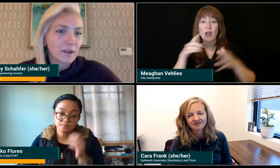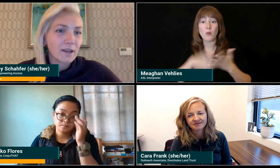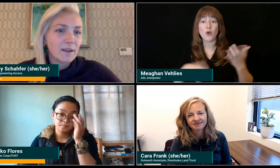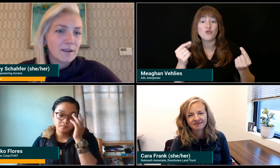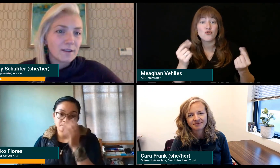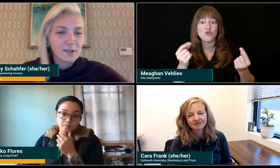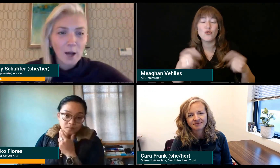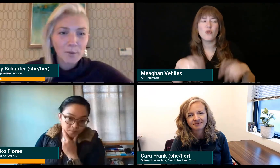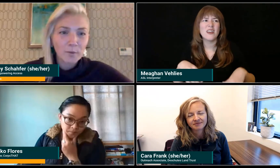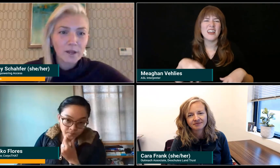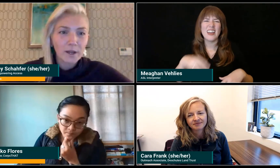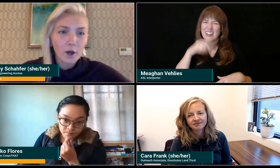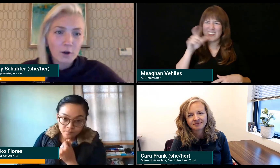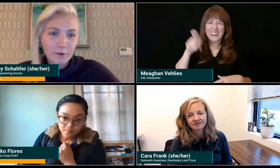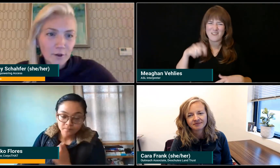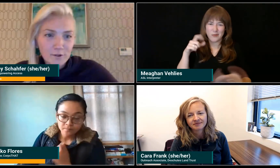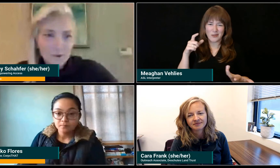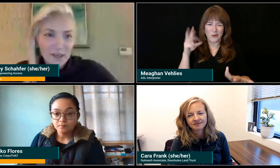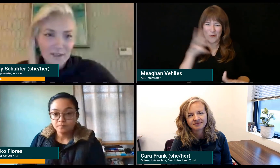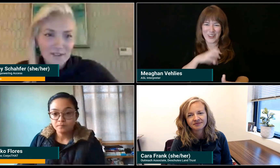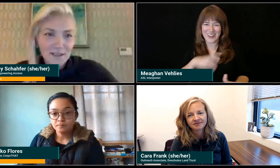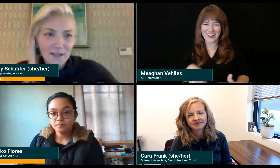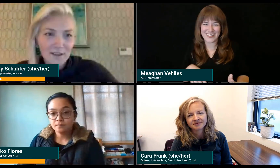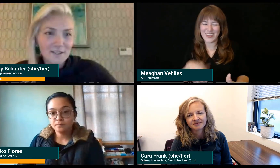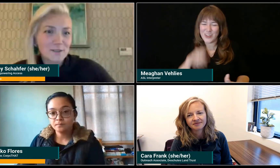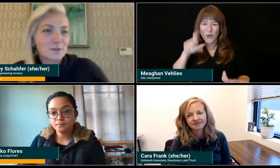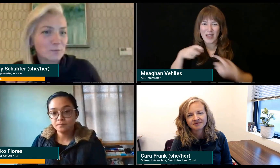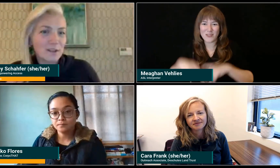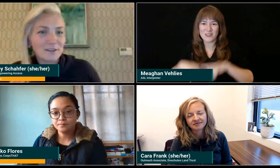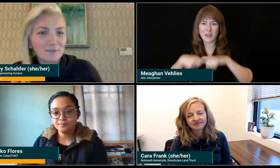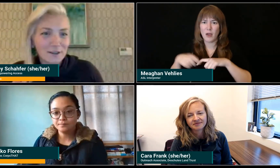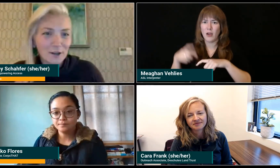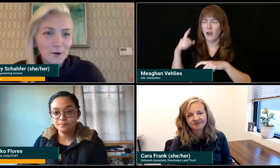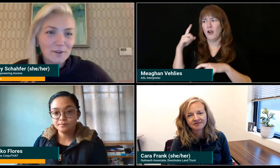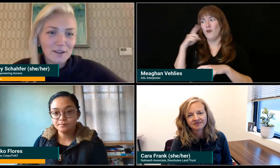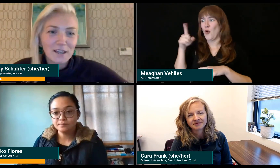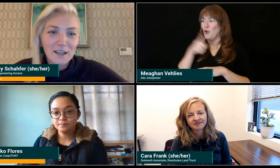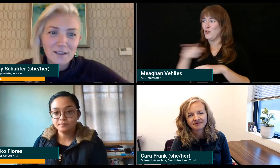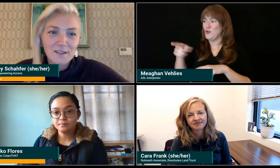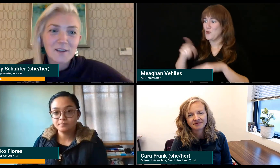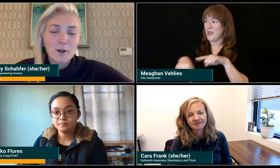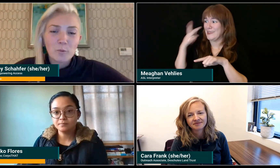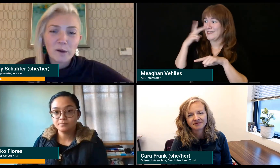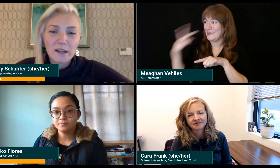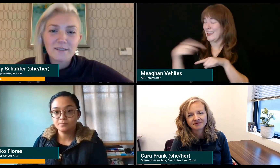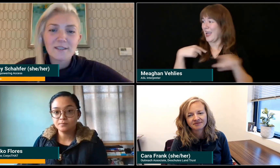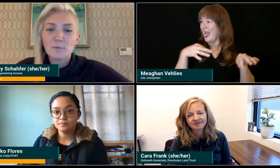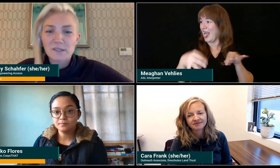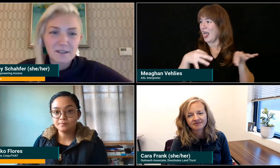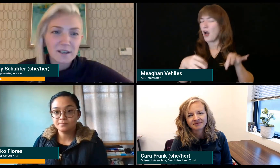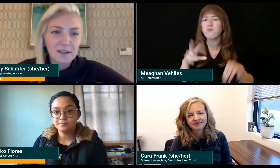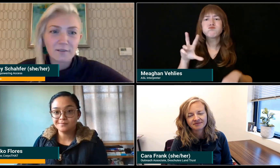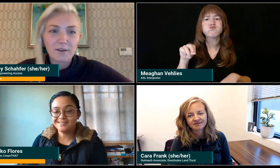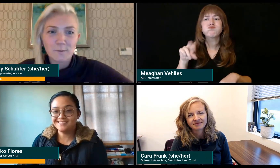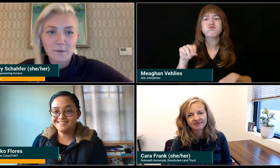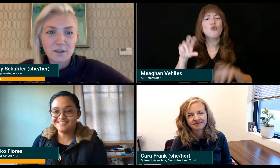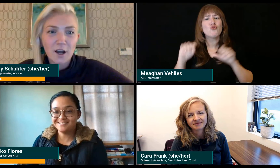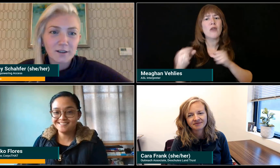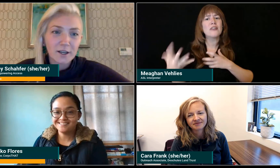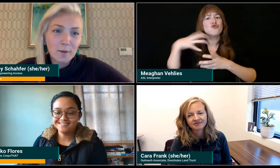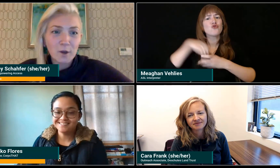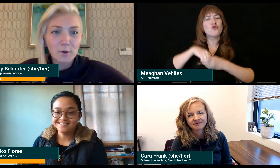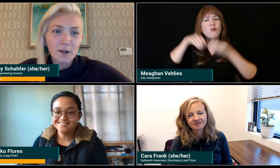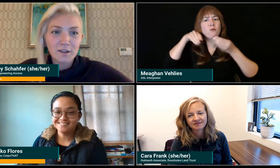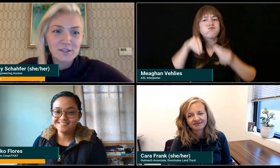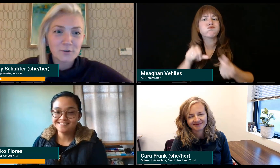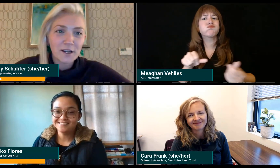where we like stop and we're like, oh, for those who can't see, this is what, the thing is. But seamlessly kind of as we talk,